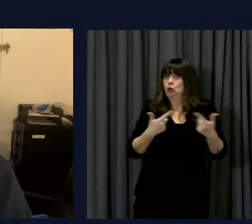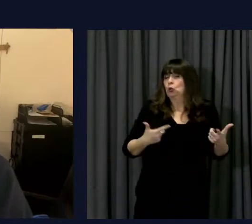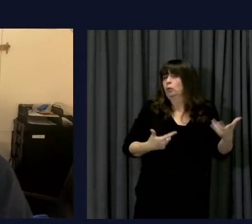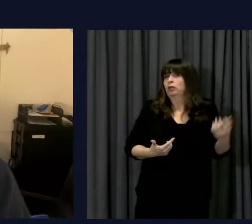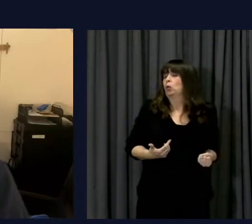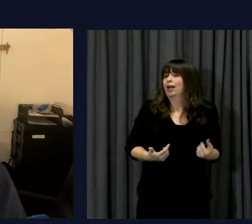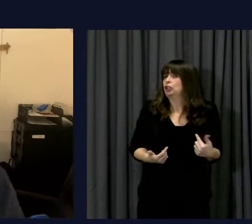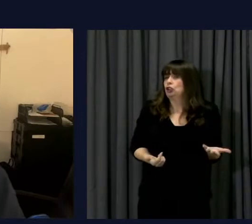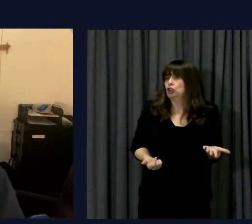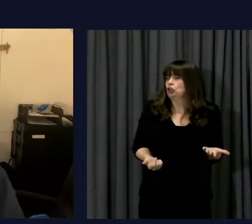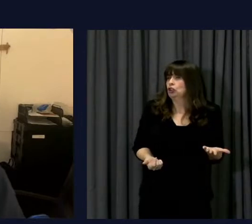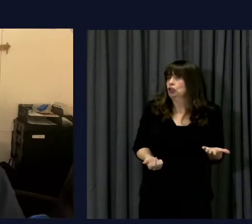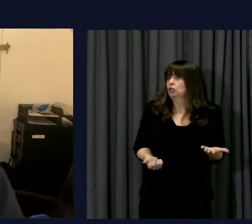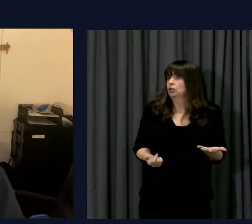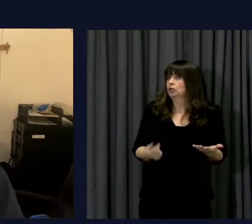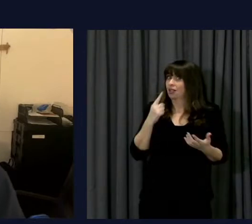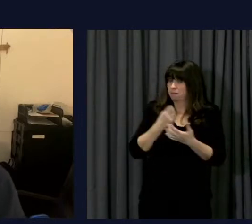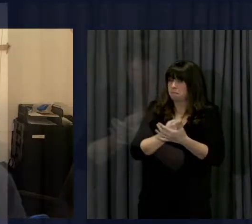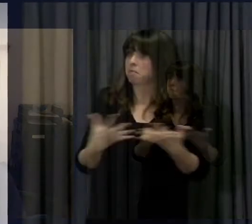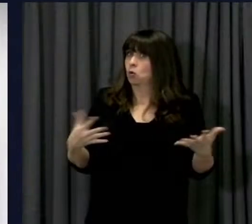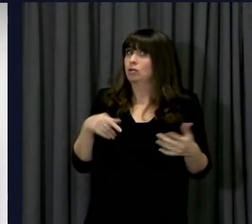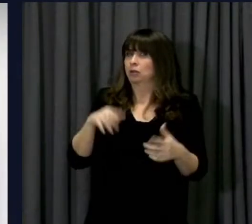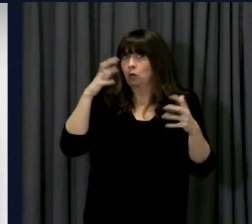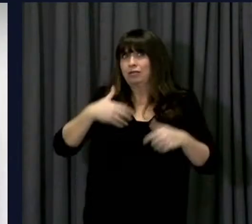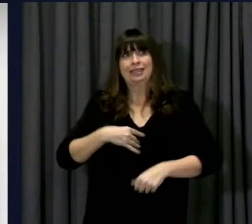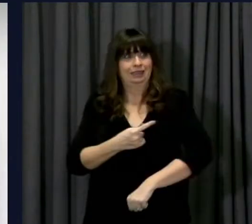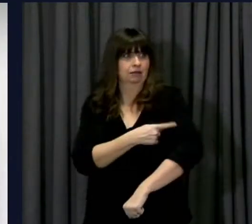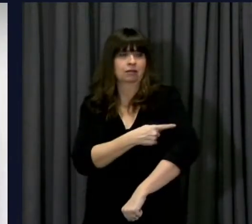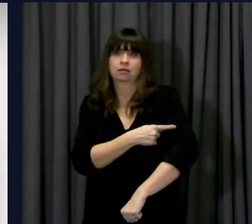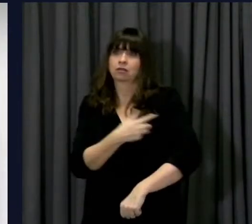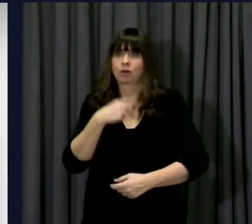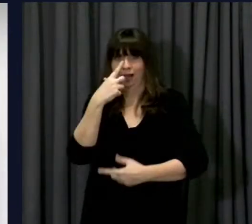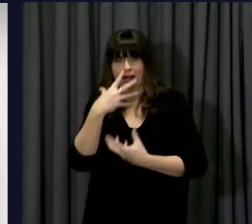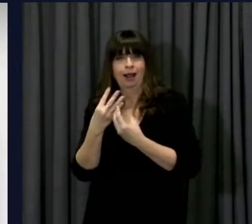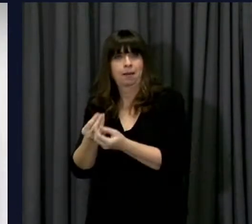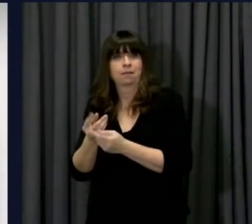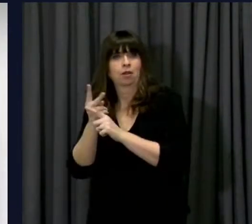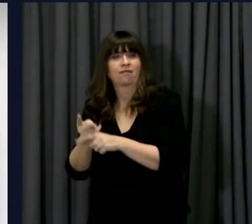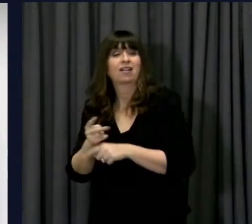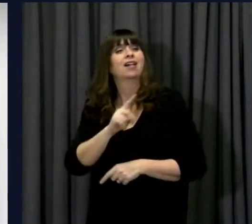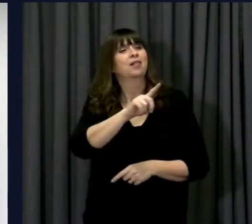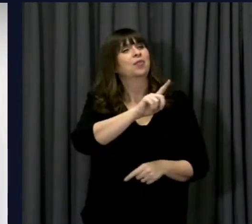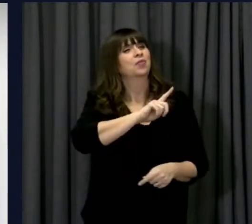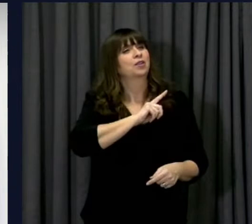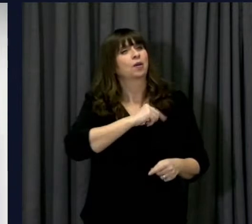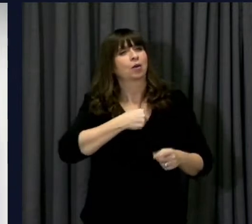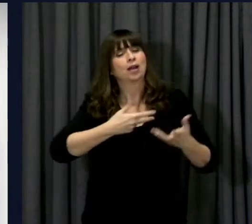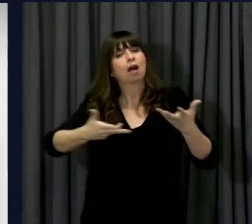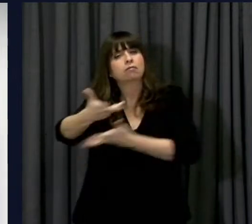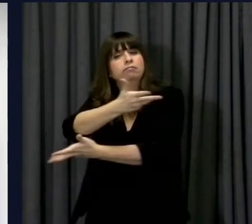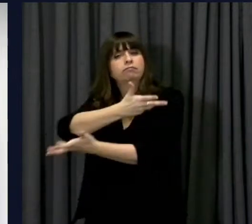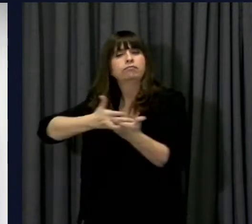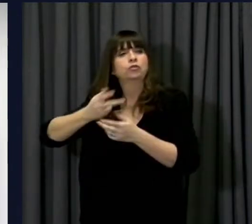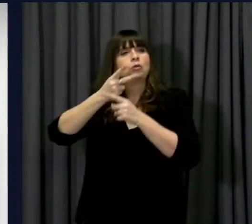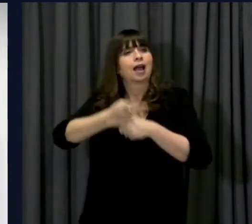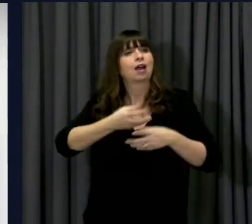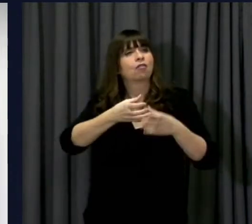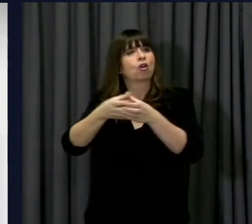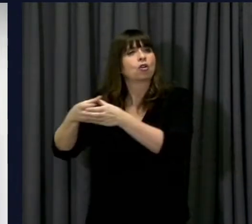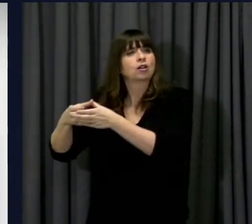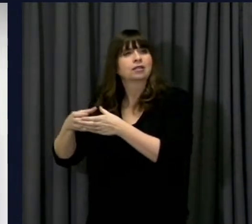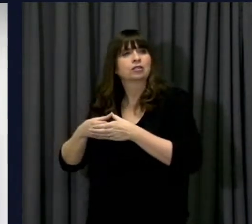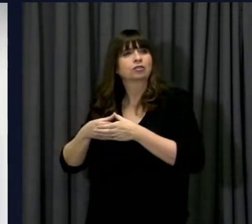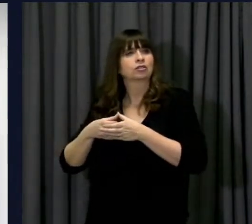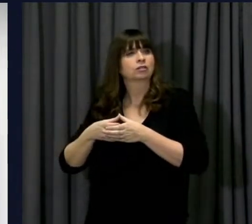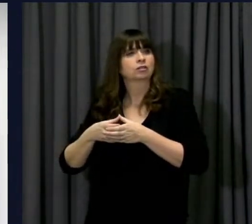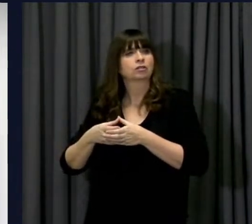Because they're probably in the majority. Well, that's exactly why we're having a conversation with carers organisations, because you can essentially